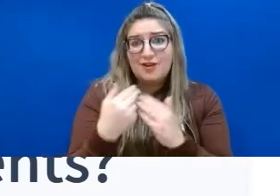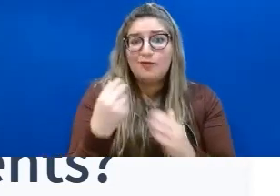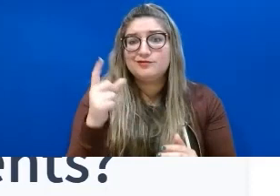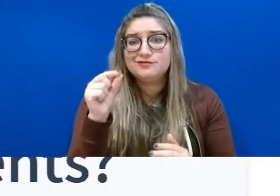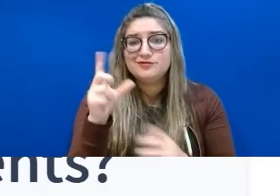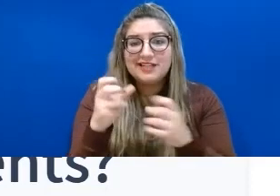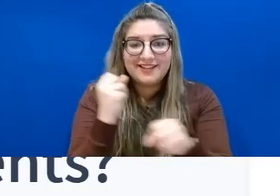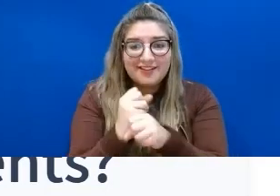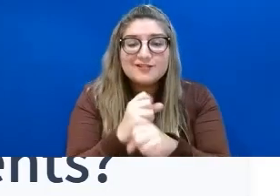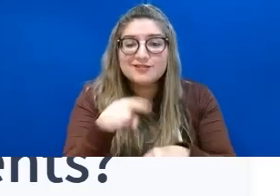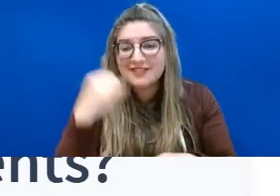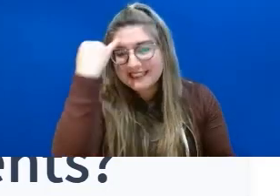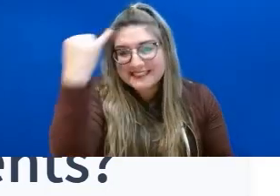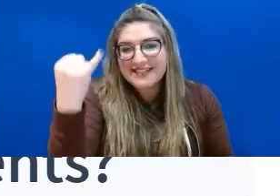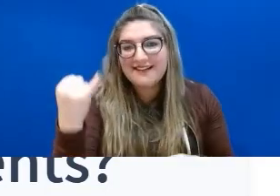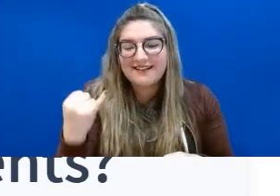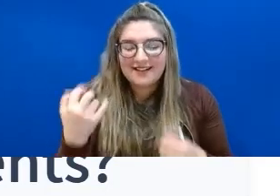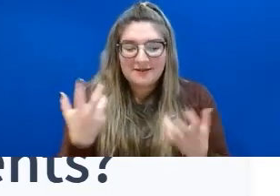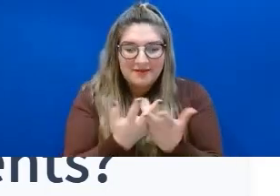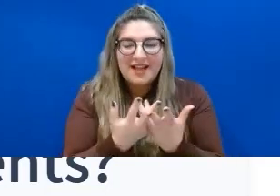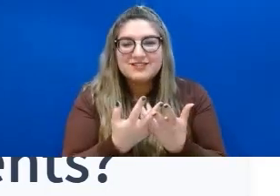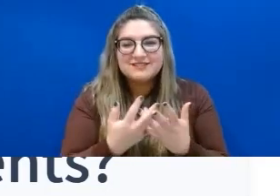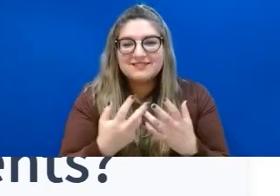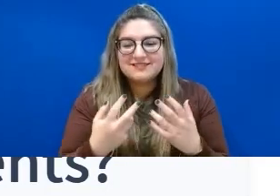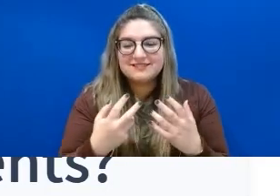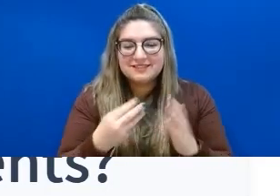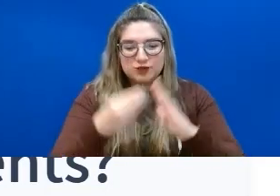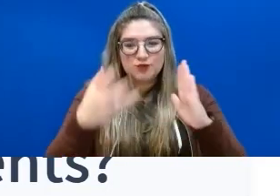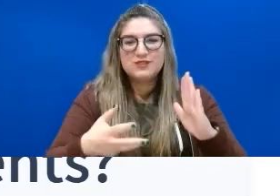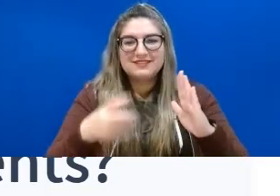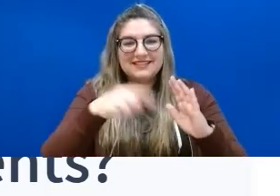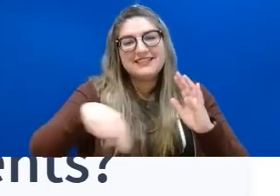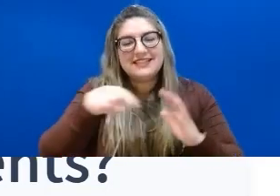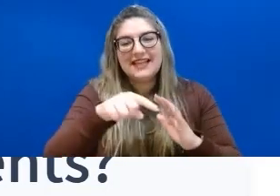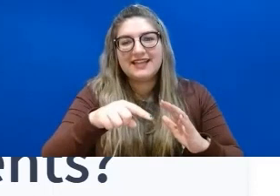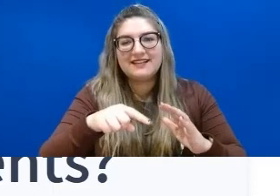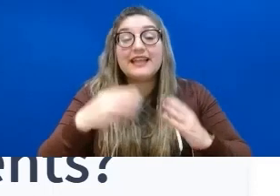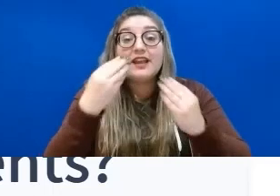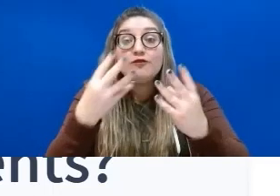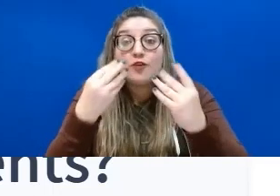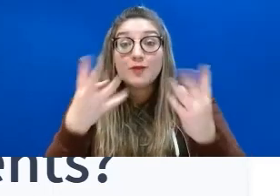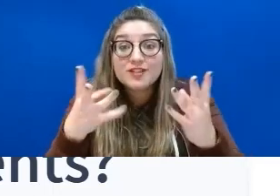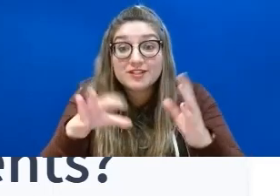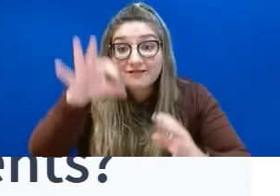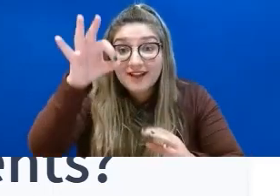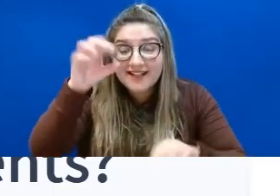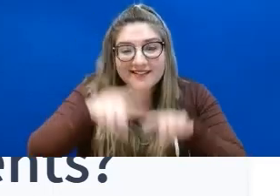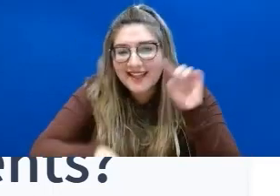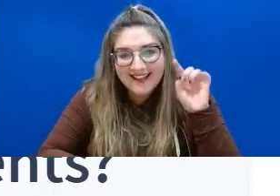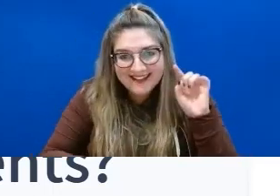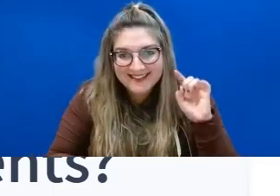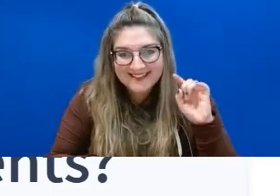it matches with this kind of inability to find the information, right, or making it using for students, is that I think